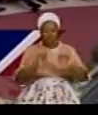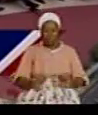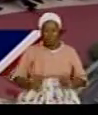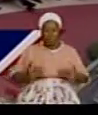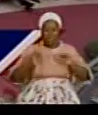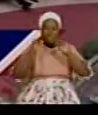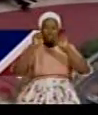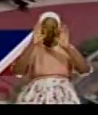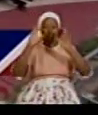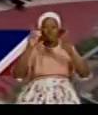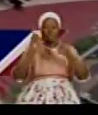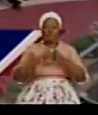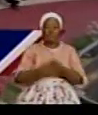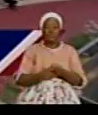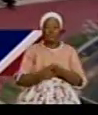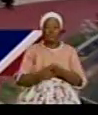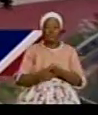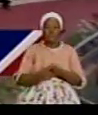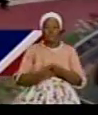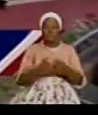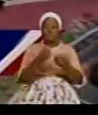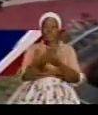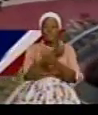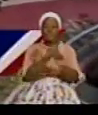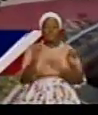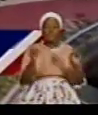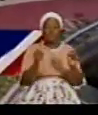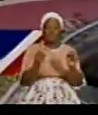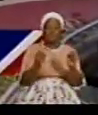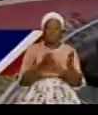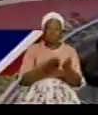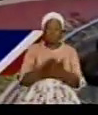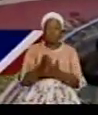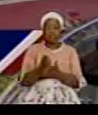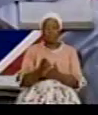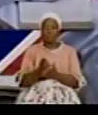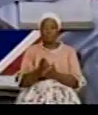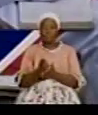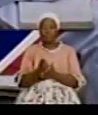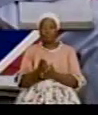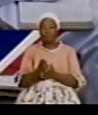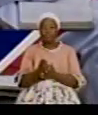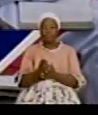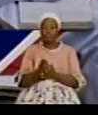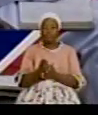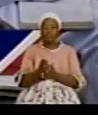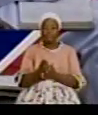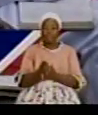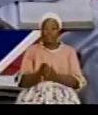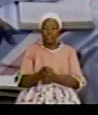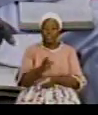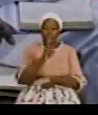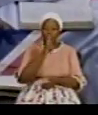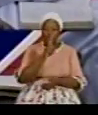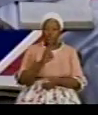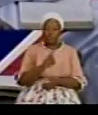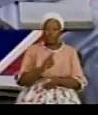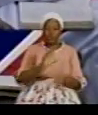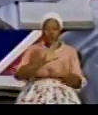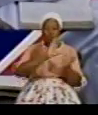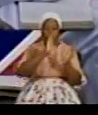to redemptive truth. True conversion and commitment